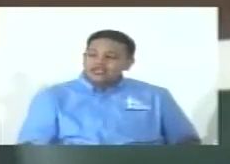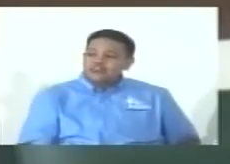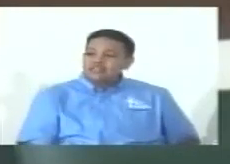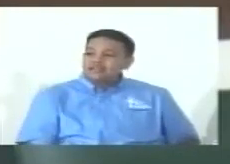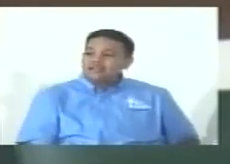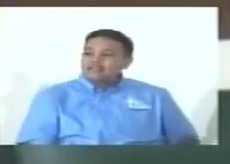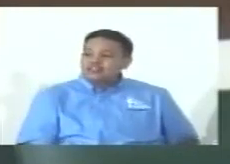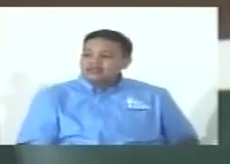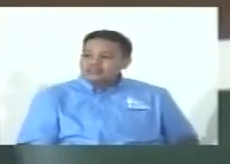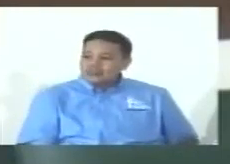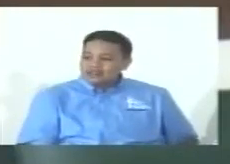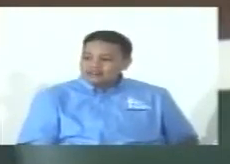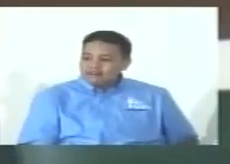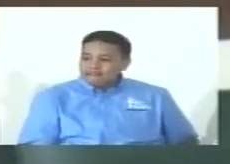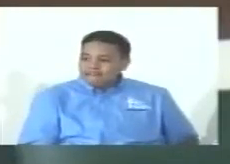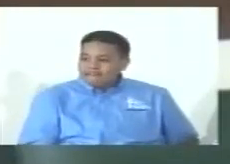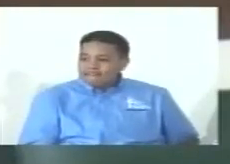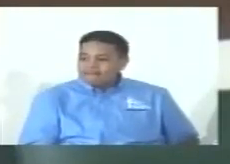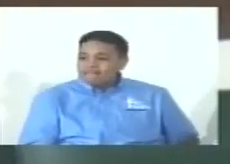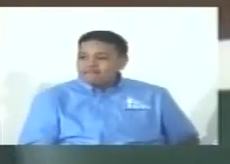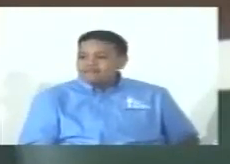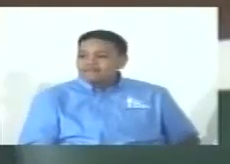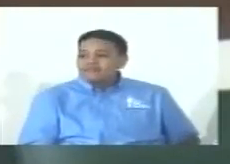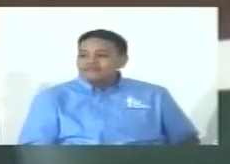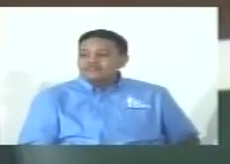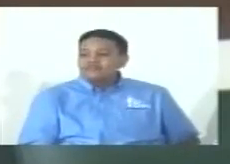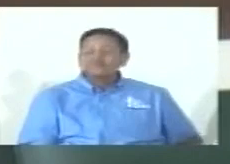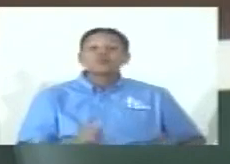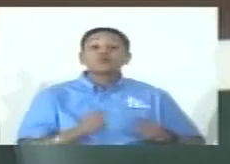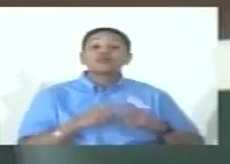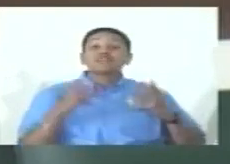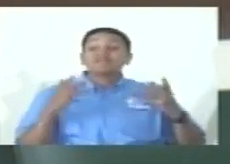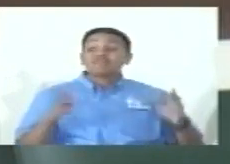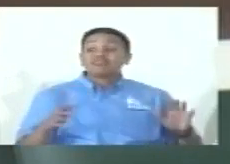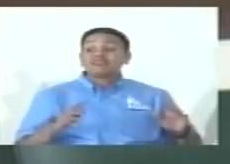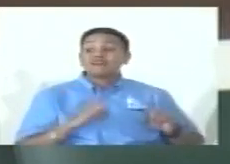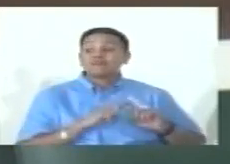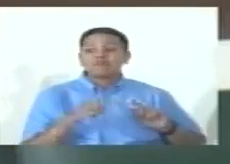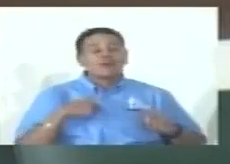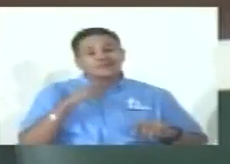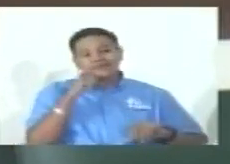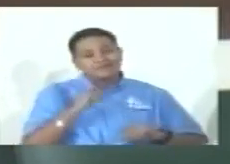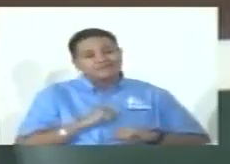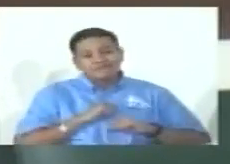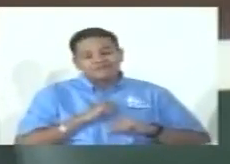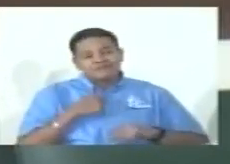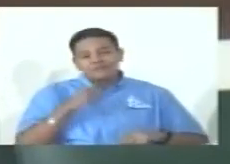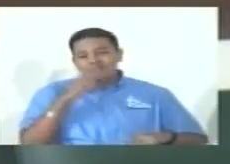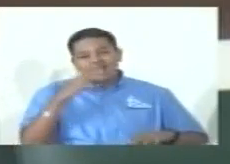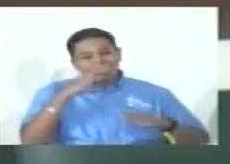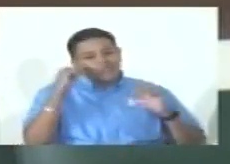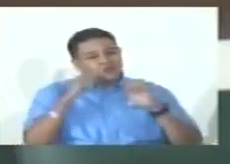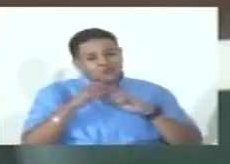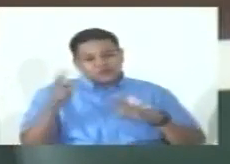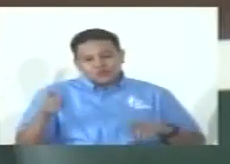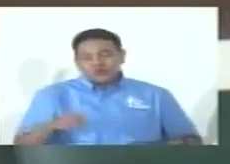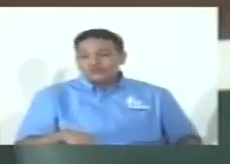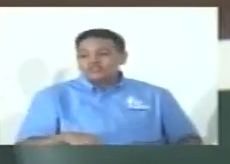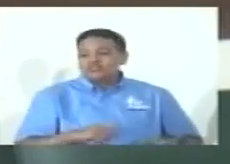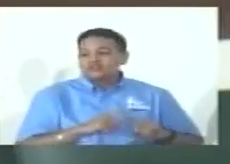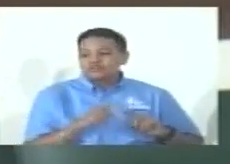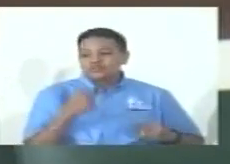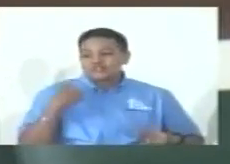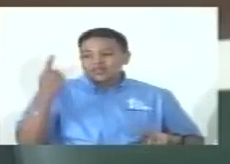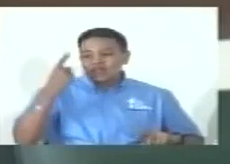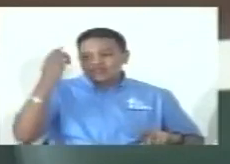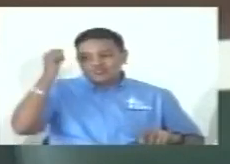Yes? And at the end of it, she would say, but I can't have you up. I can't have you up. Because, you know, I always